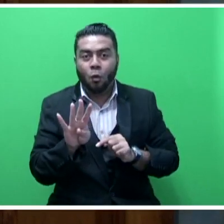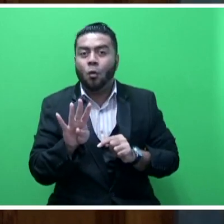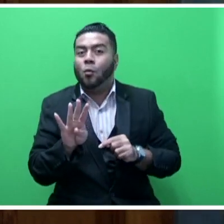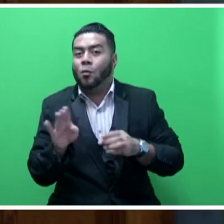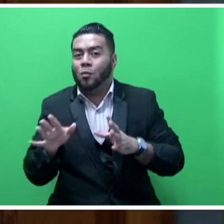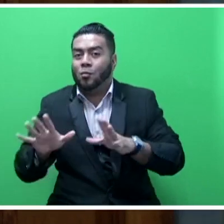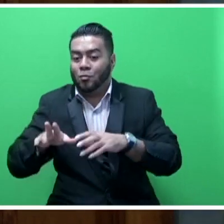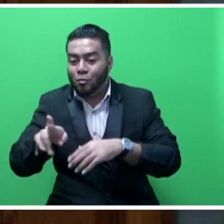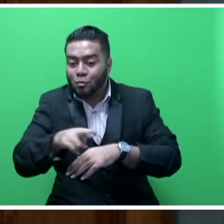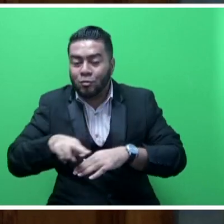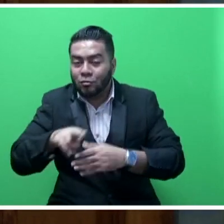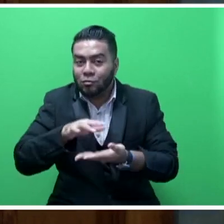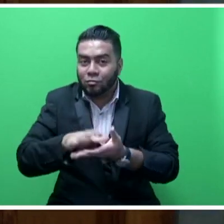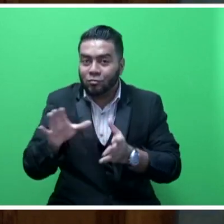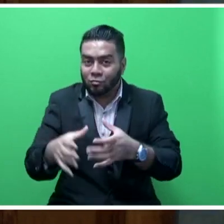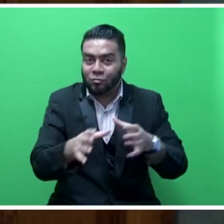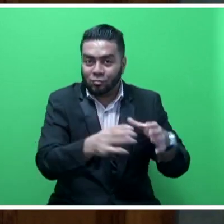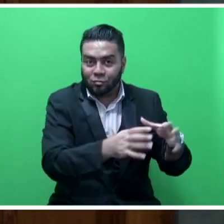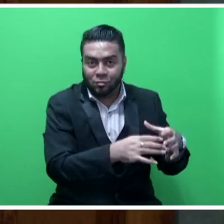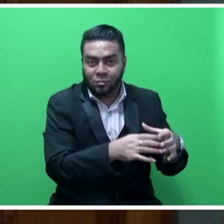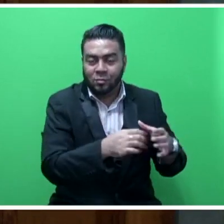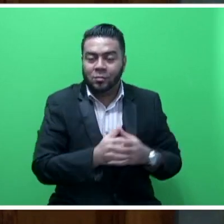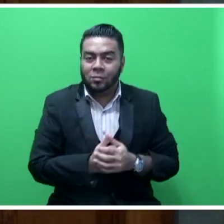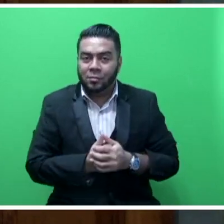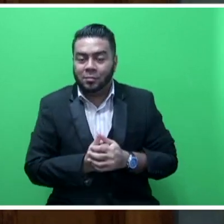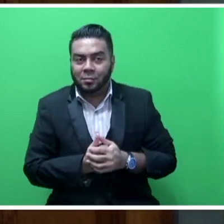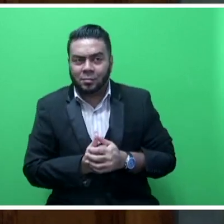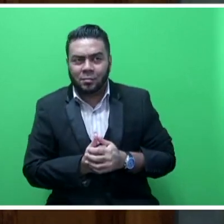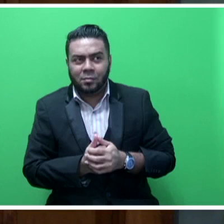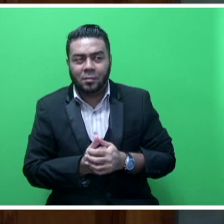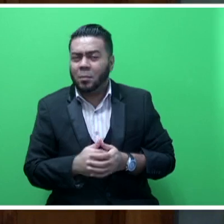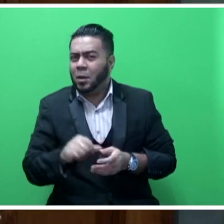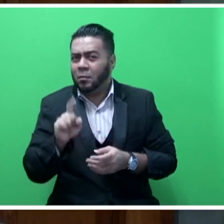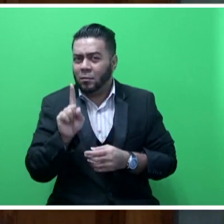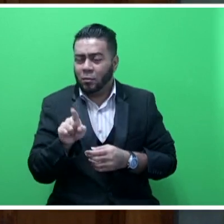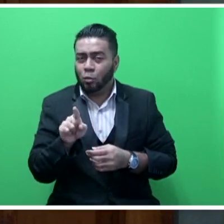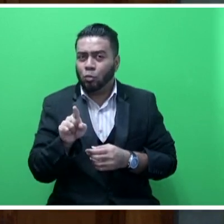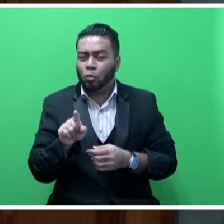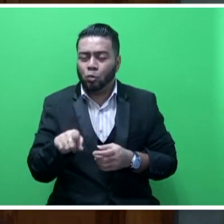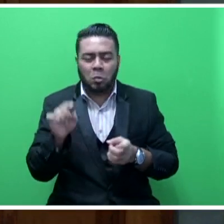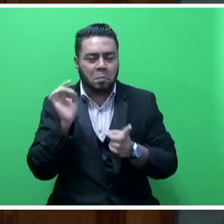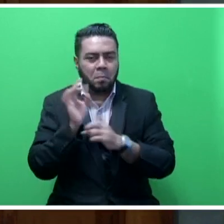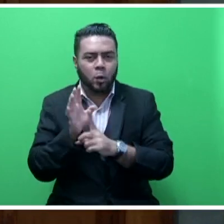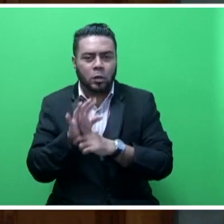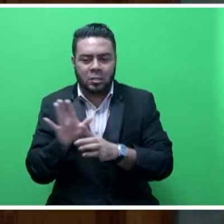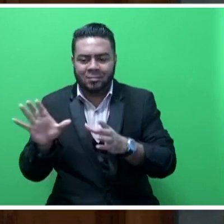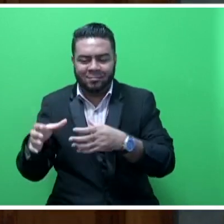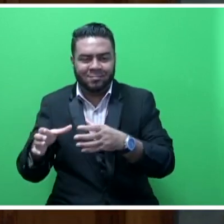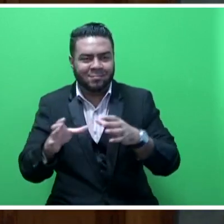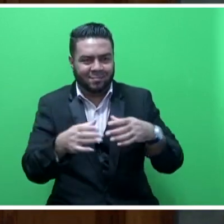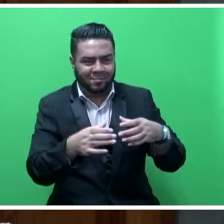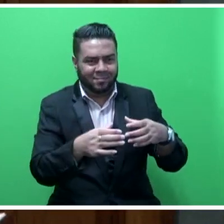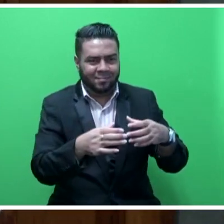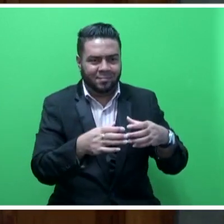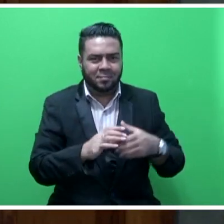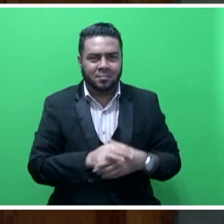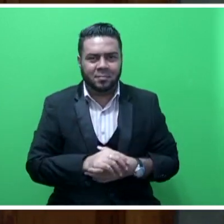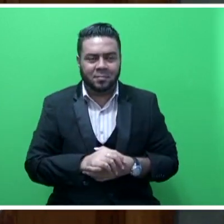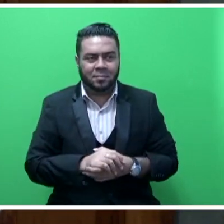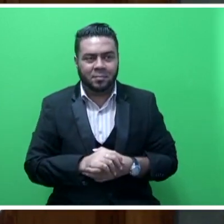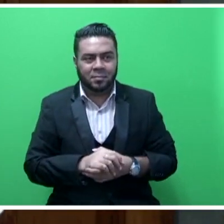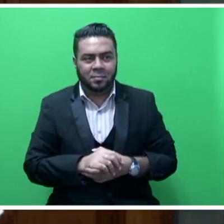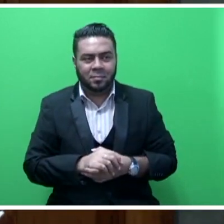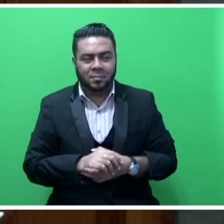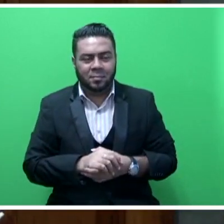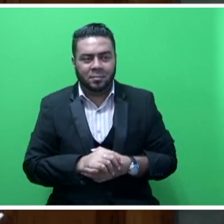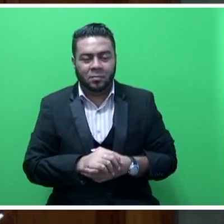providing sampling, harvesting and post-harvesting kits to key allocated clusters. In line